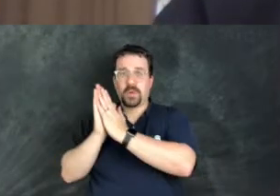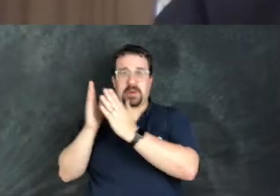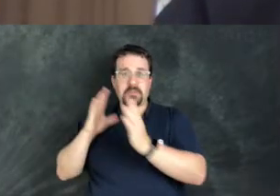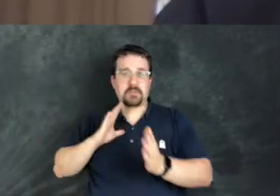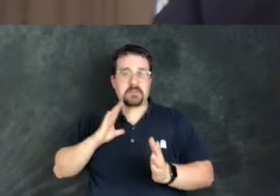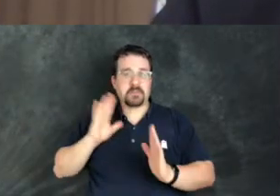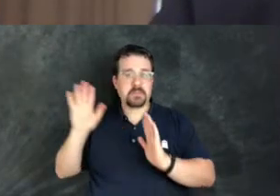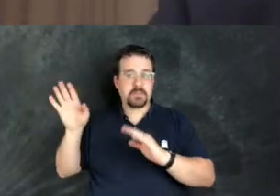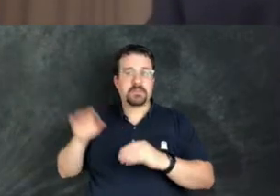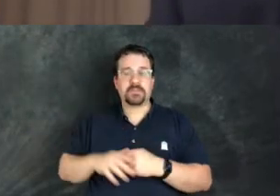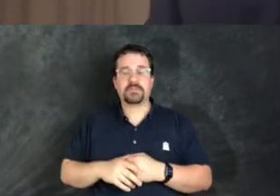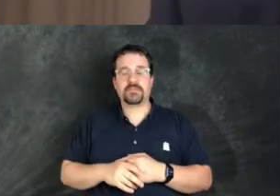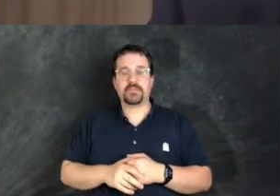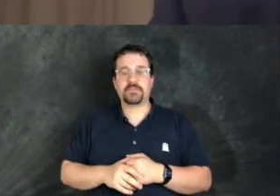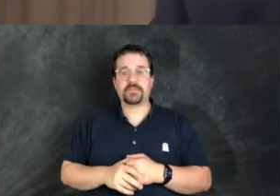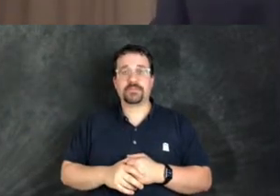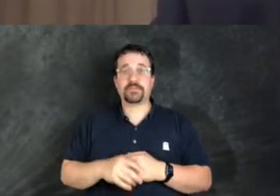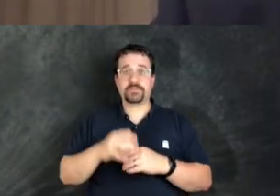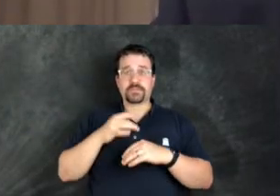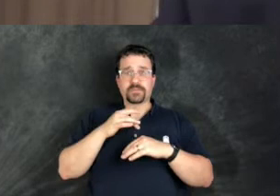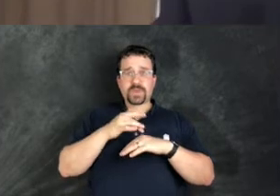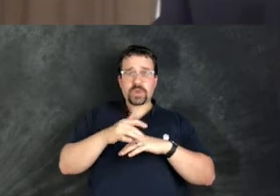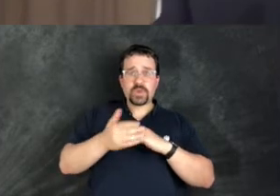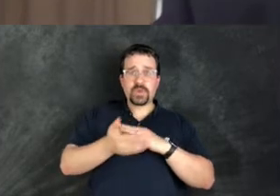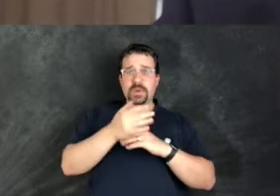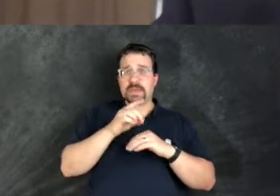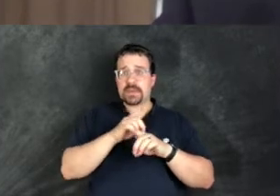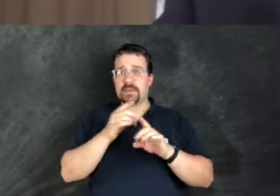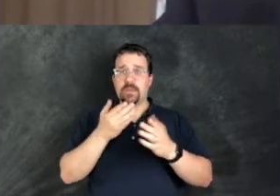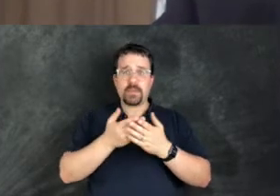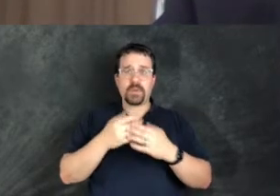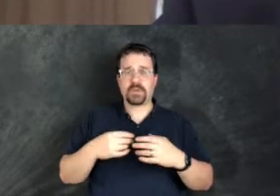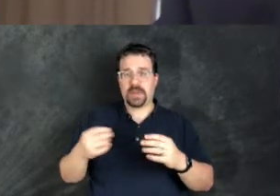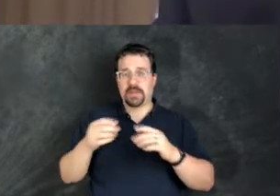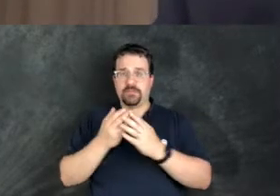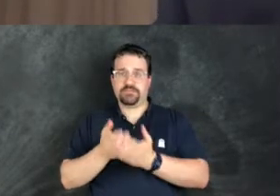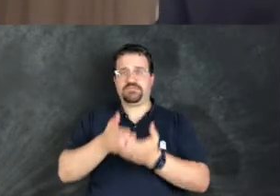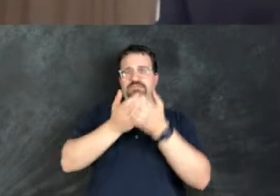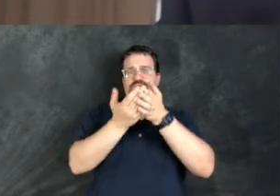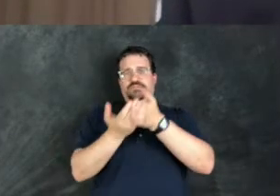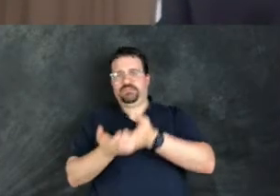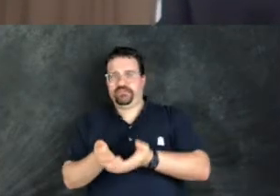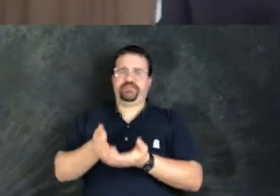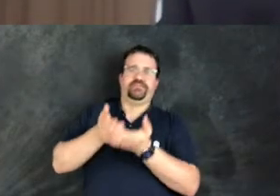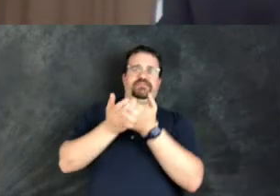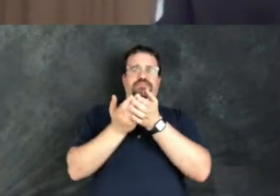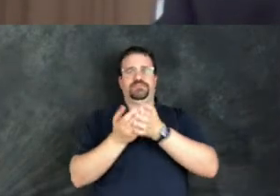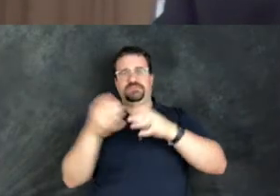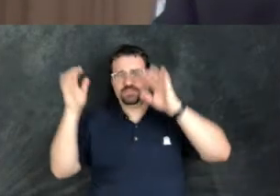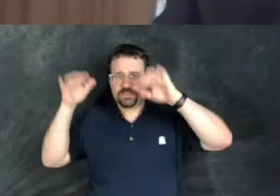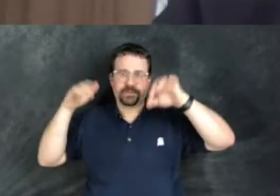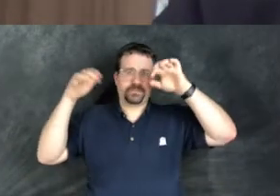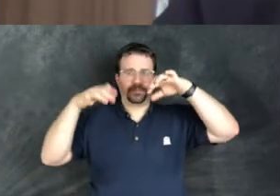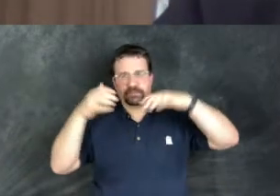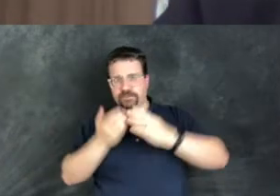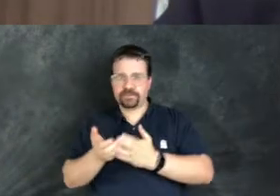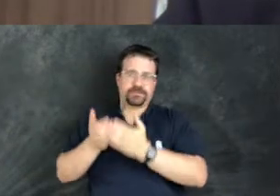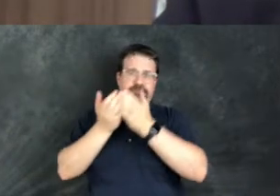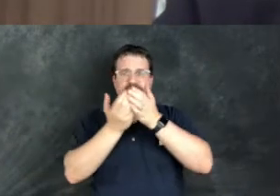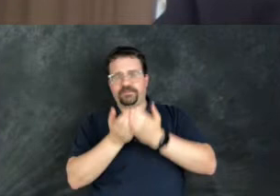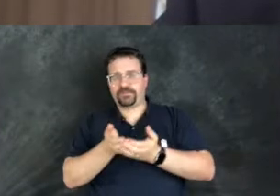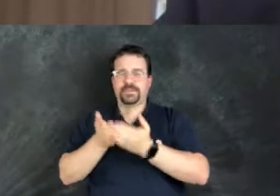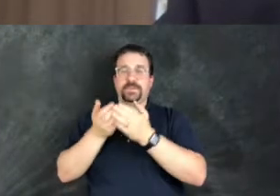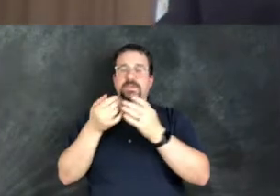From evening to early morning, the disciples and their boat are battered by a fierce storm.